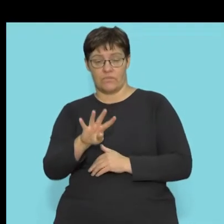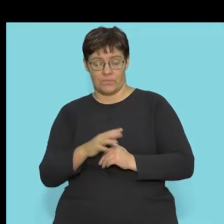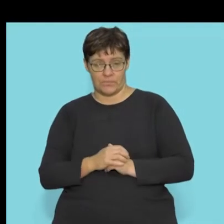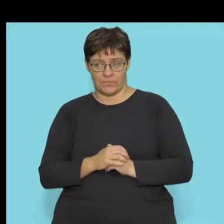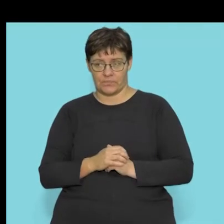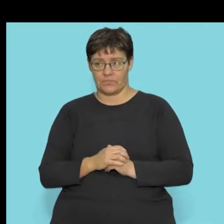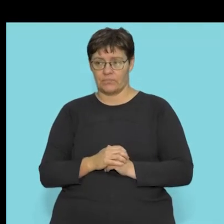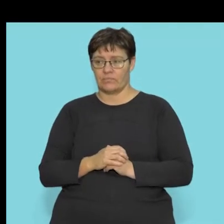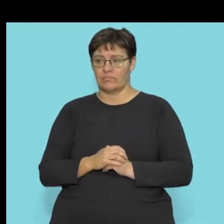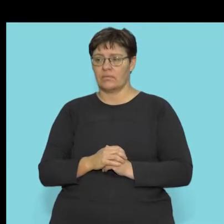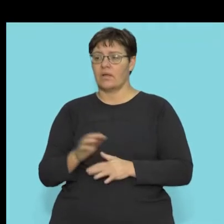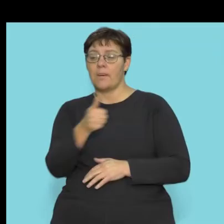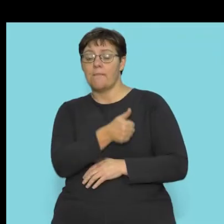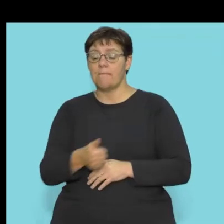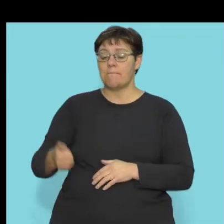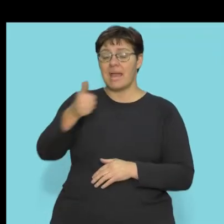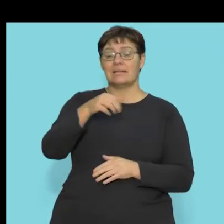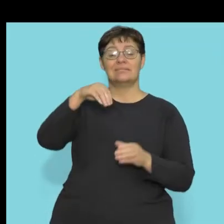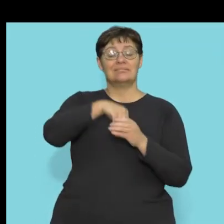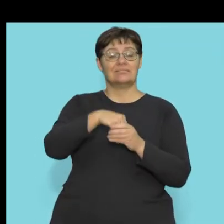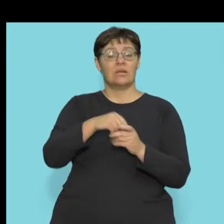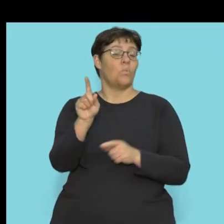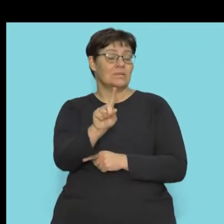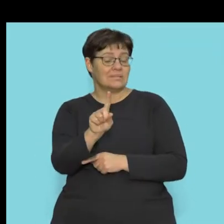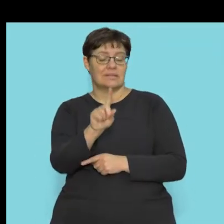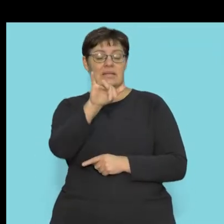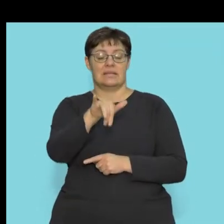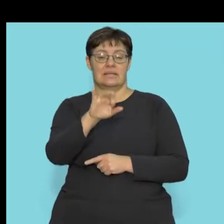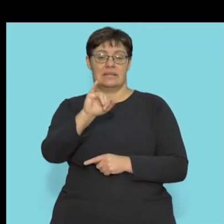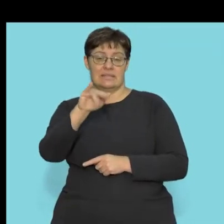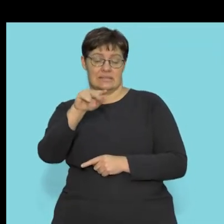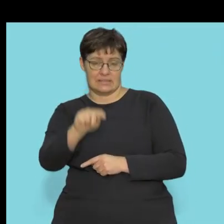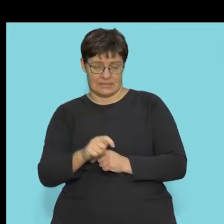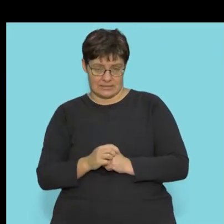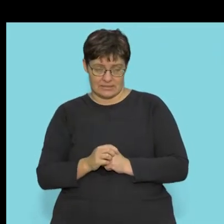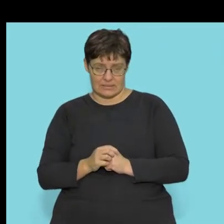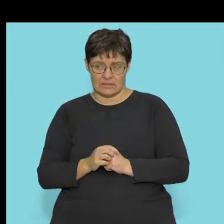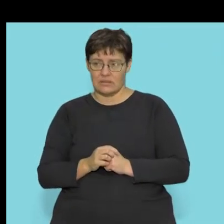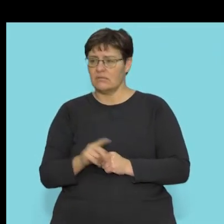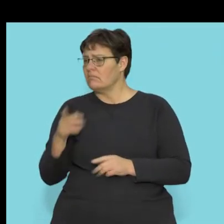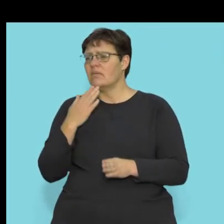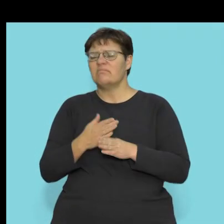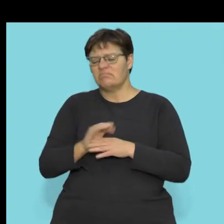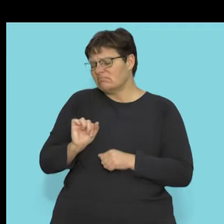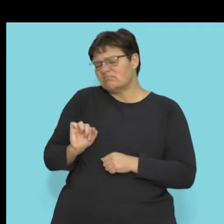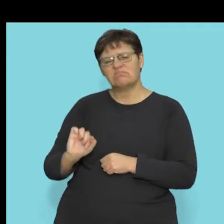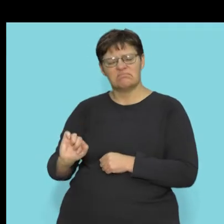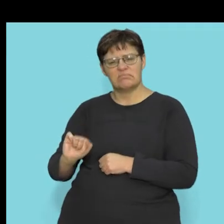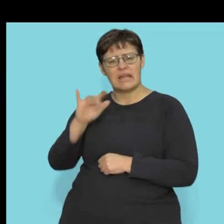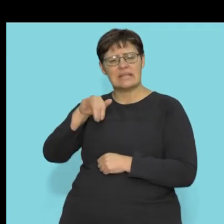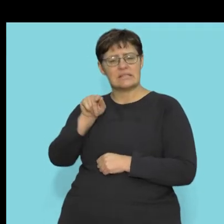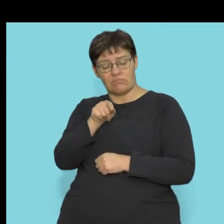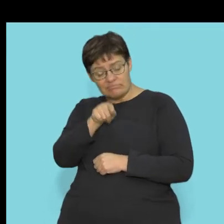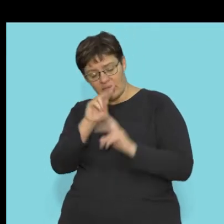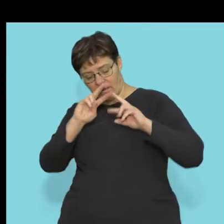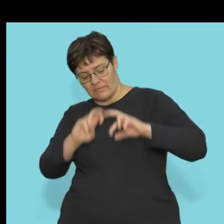on to question 4.4. One of the main ingredients is yeast. Name the function